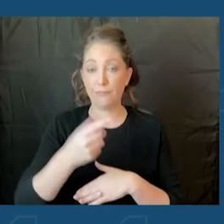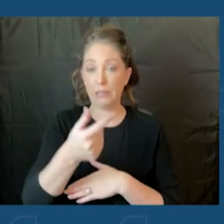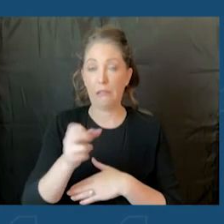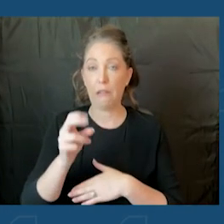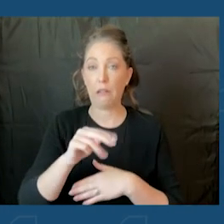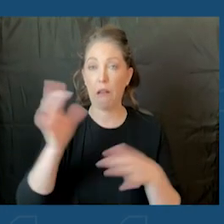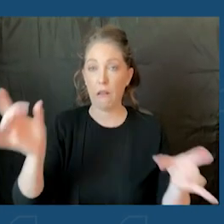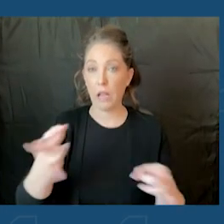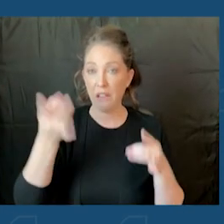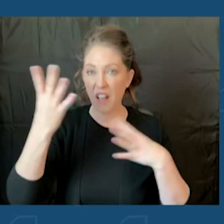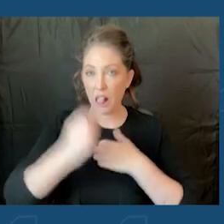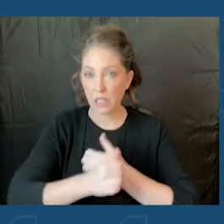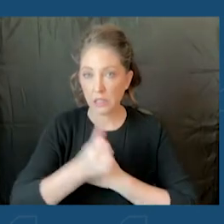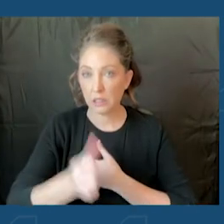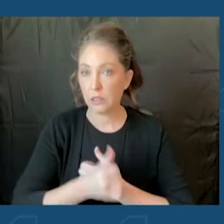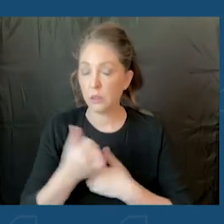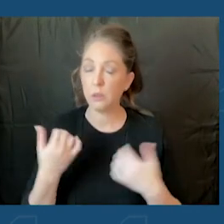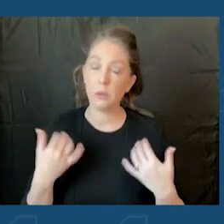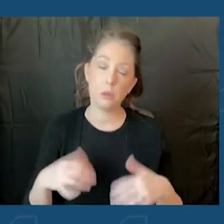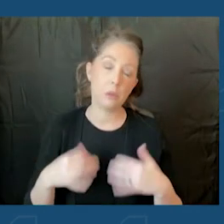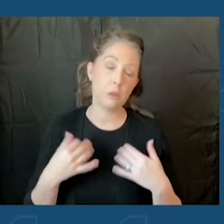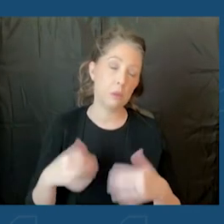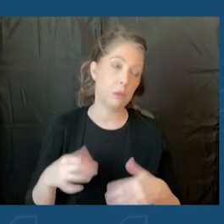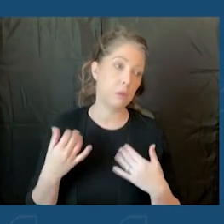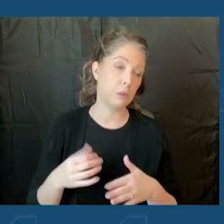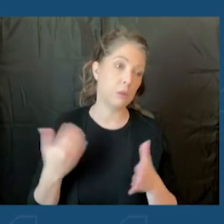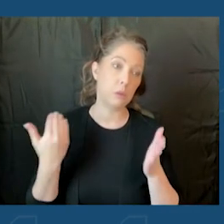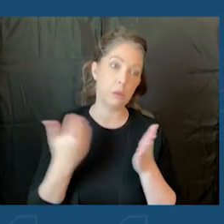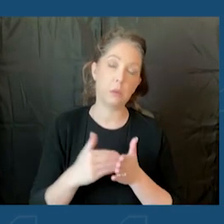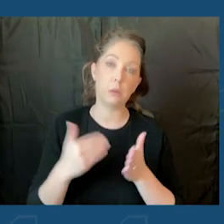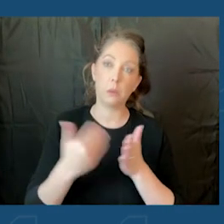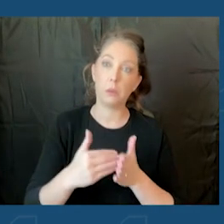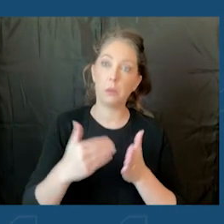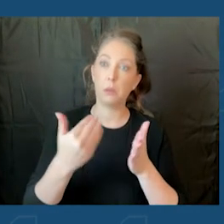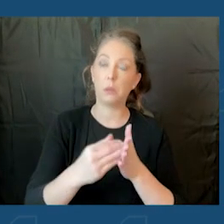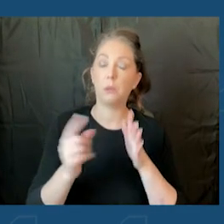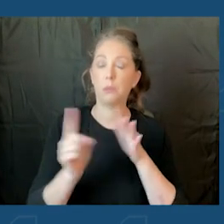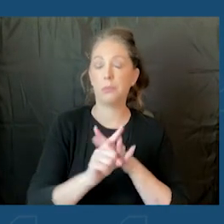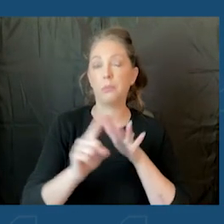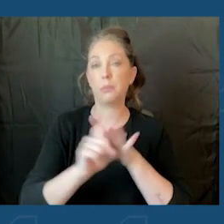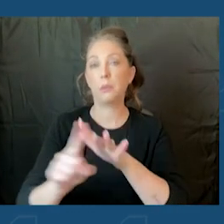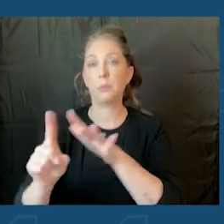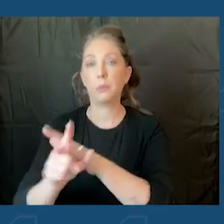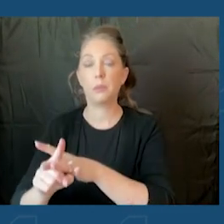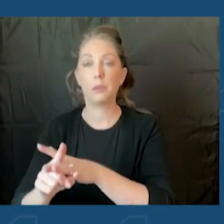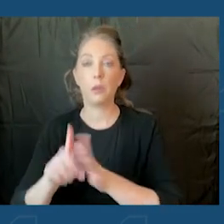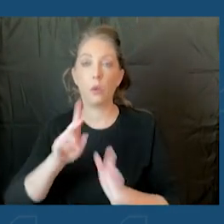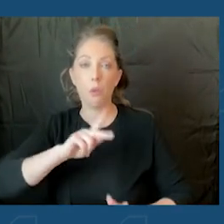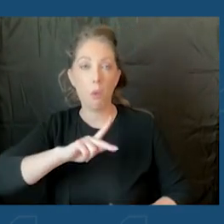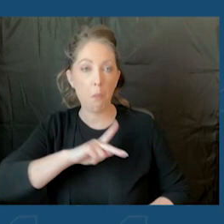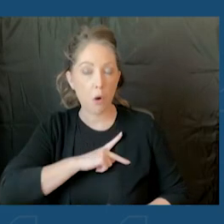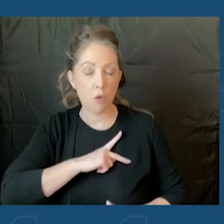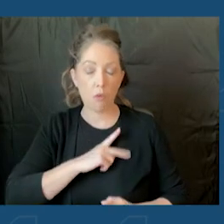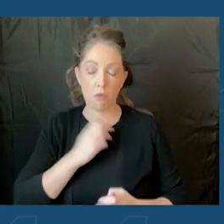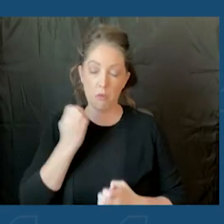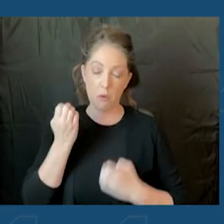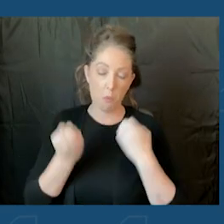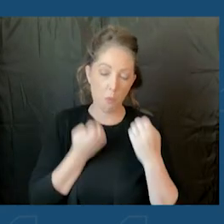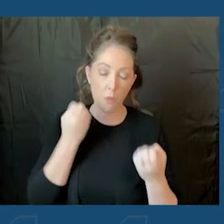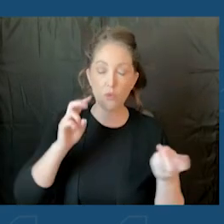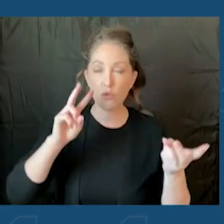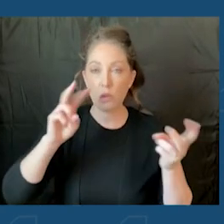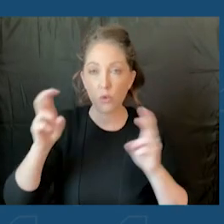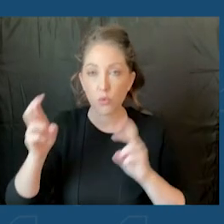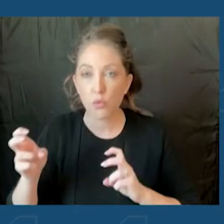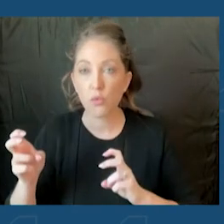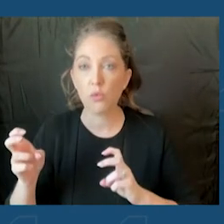that is and has been occurring. And it is a personal issue, it's a raw issue, and it's an emotional issue, certainly first and